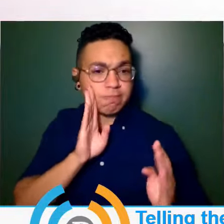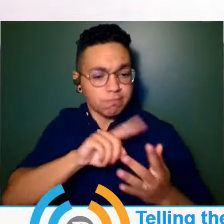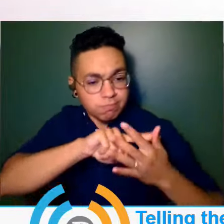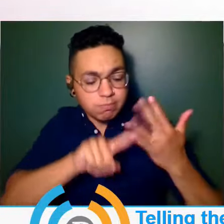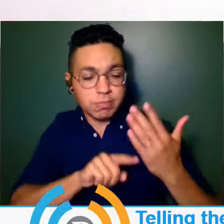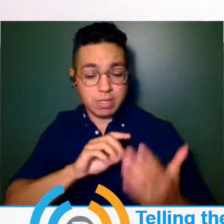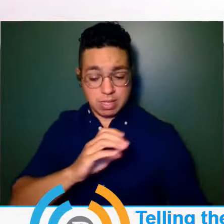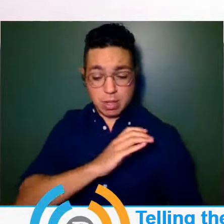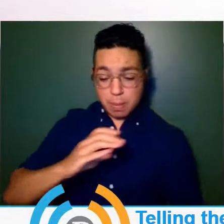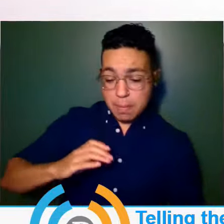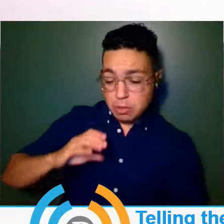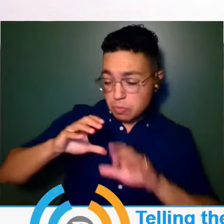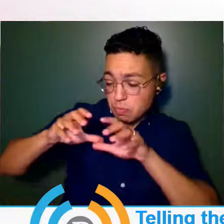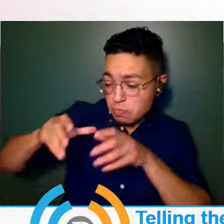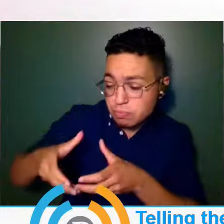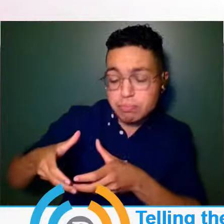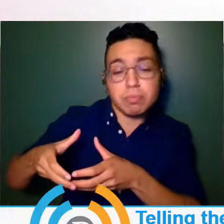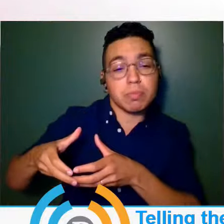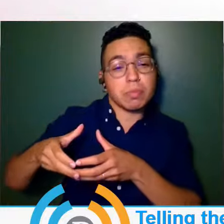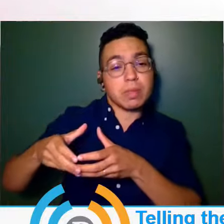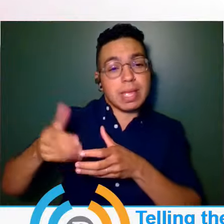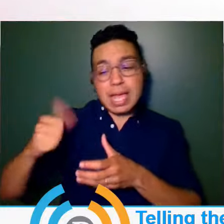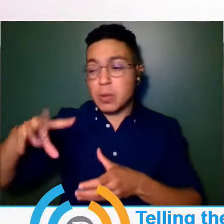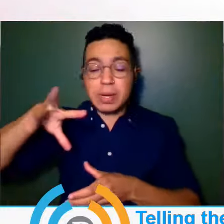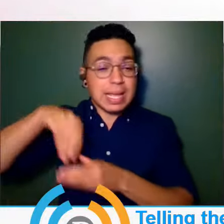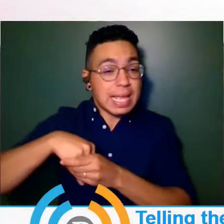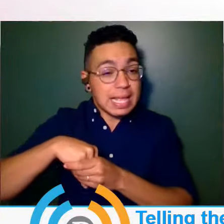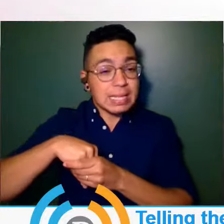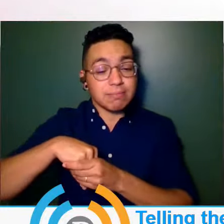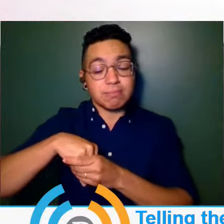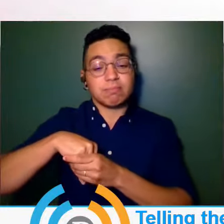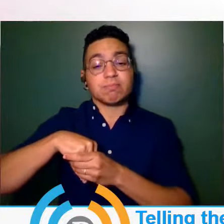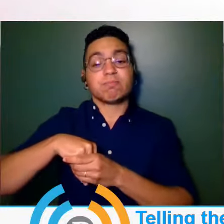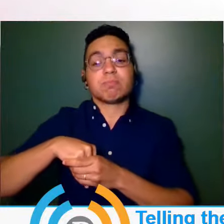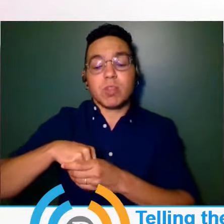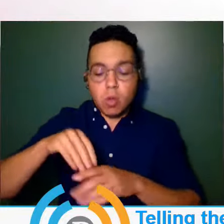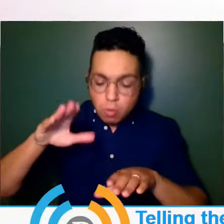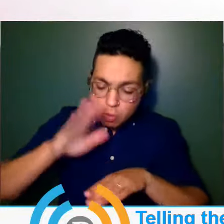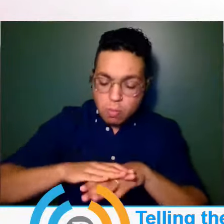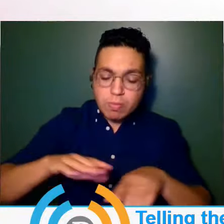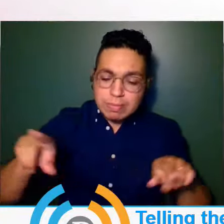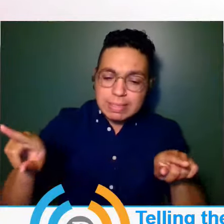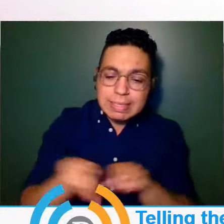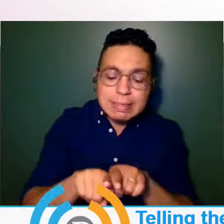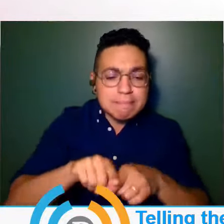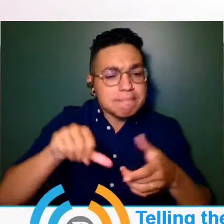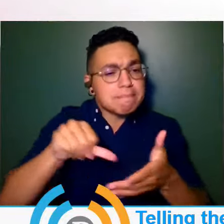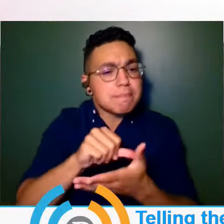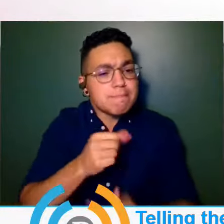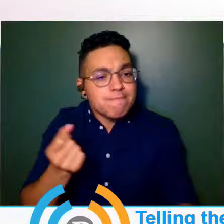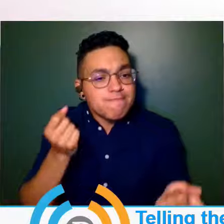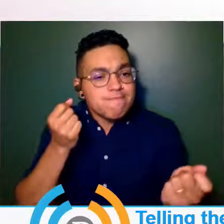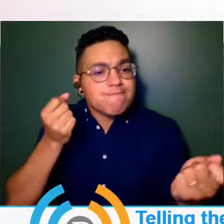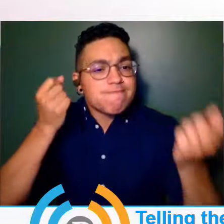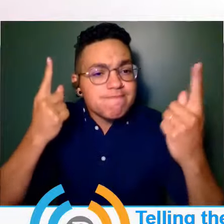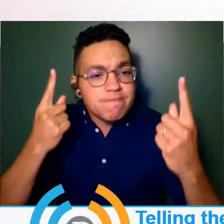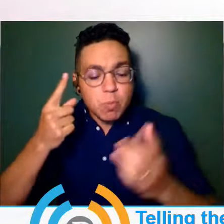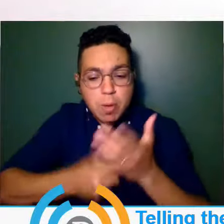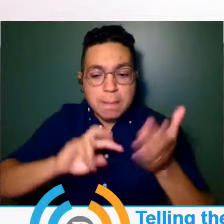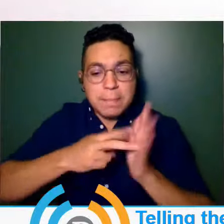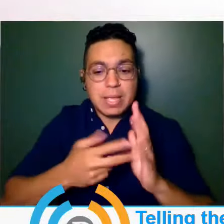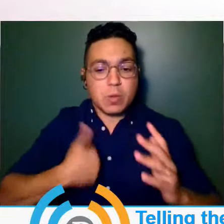who will be part of this oversight committee, that the staff is all on the same page about what it means to actually start to